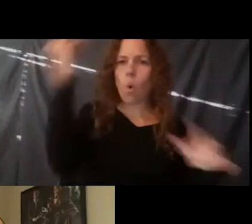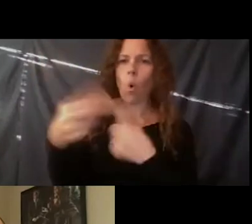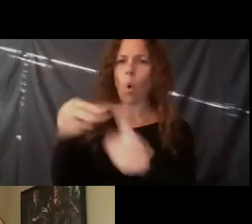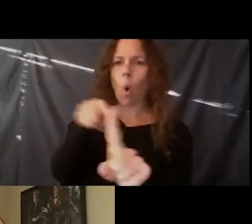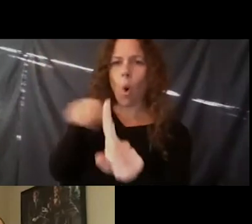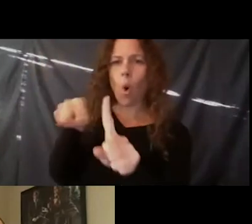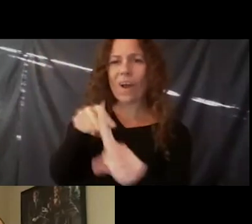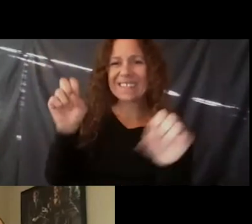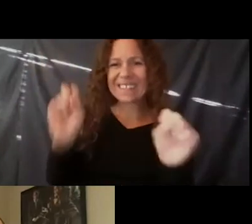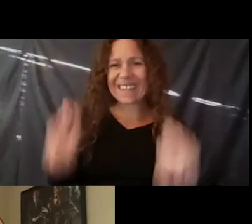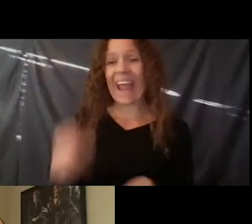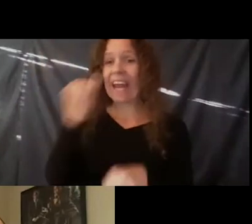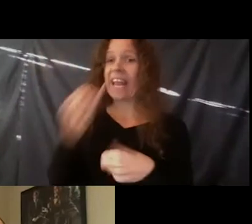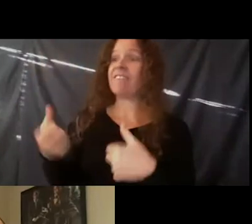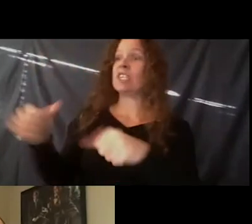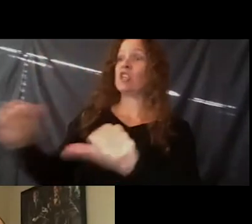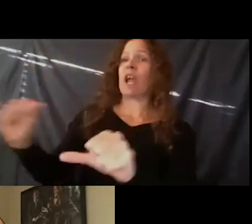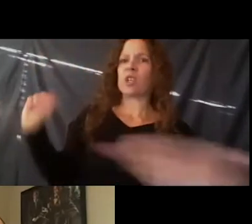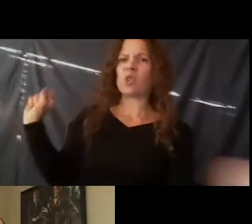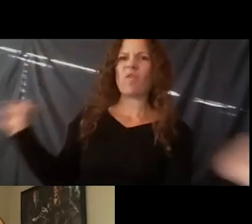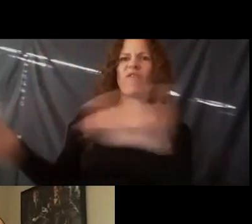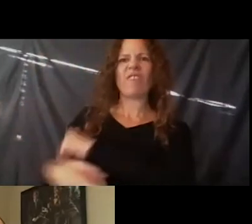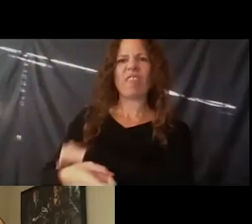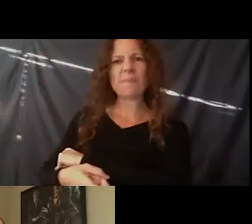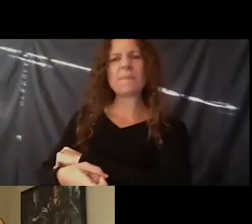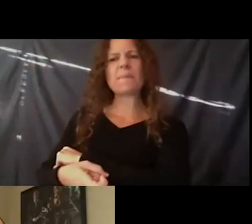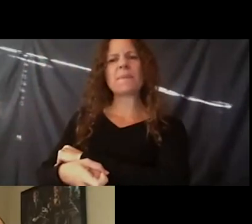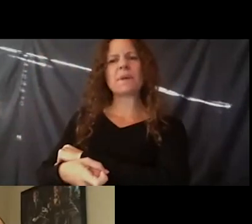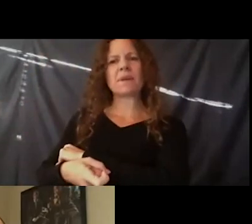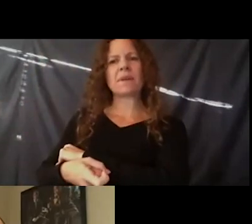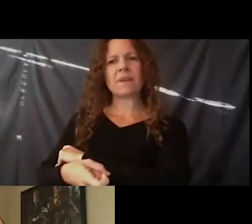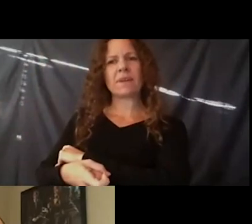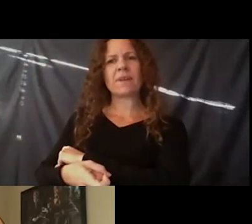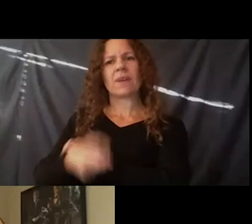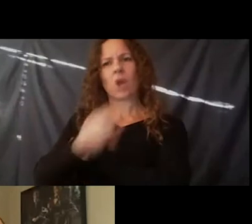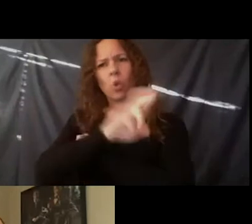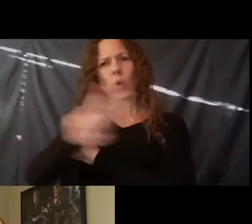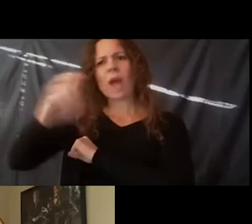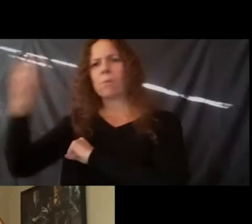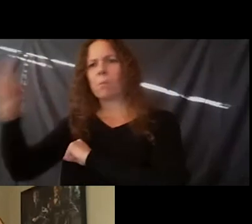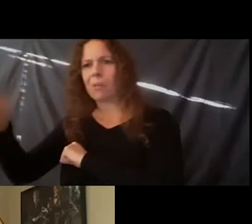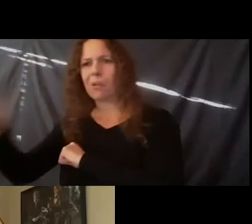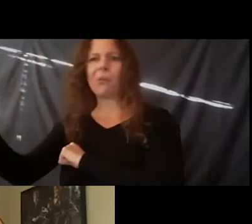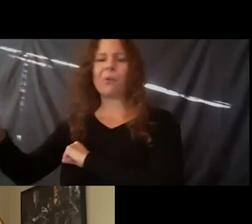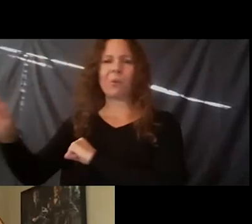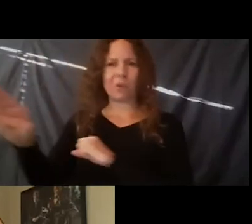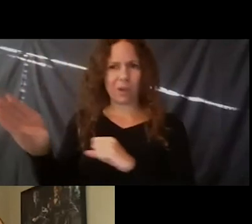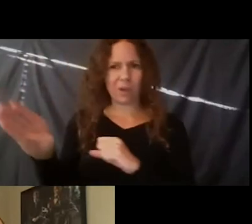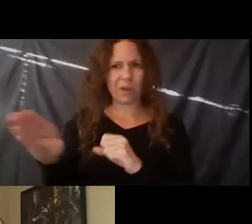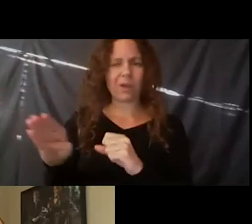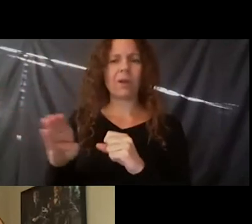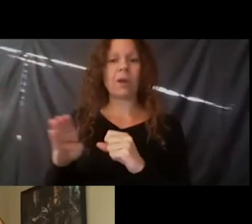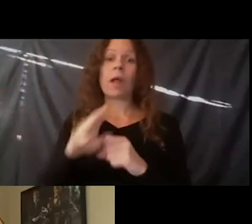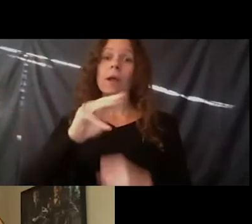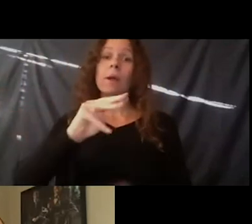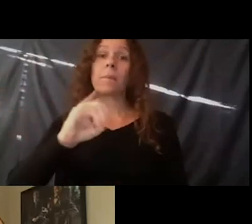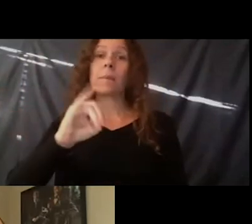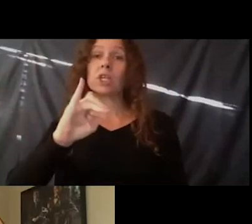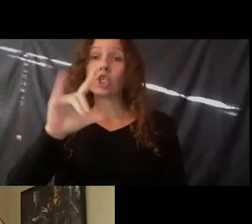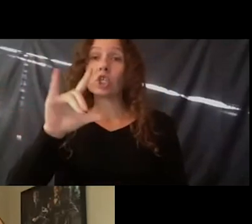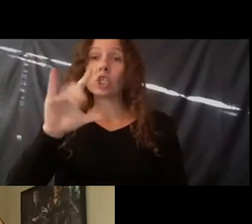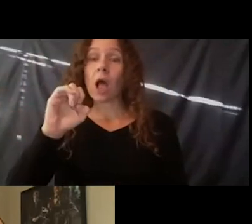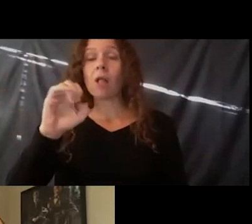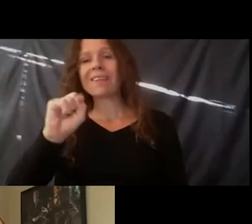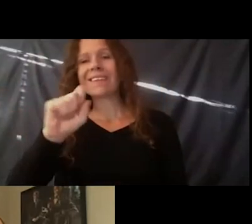trying to organize a community? We have an upcoming now we have to replace Michelle Steele, right?